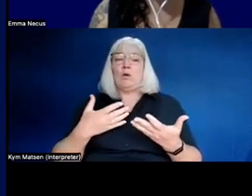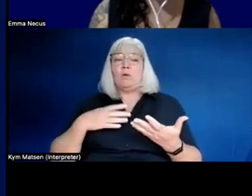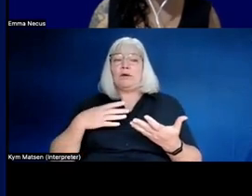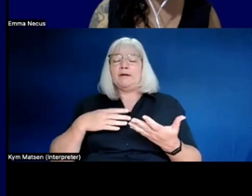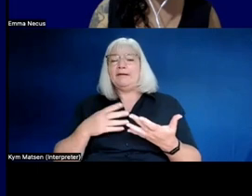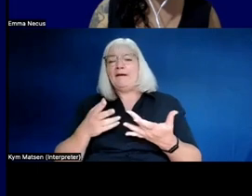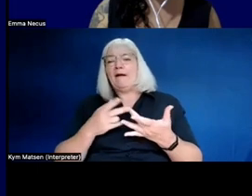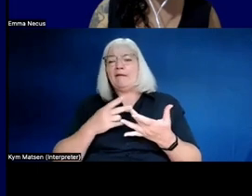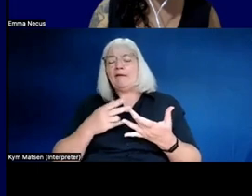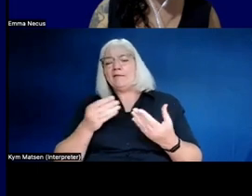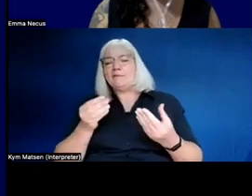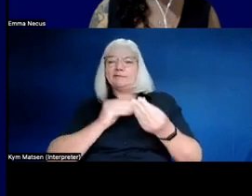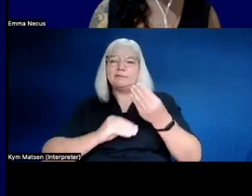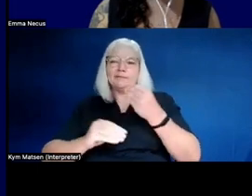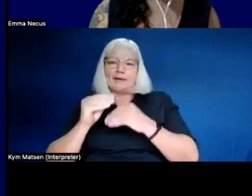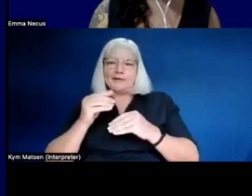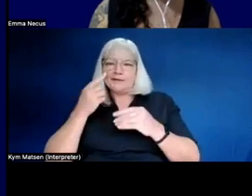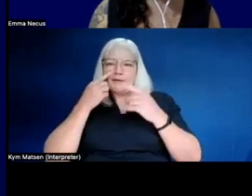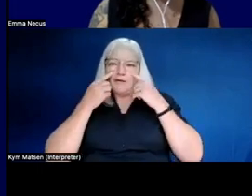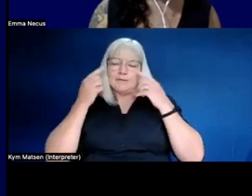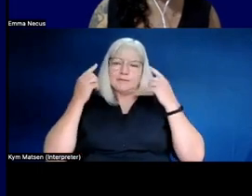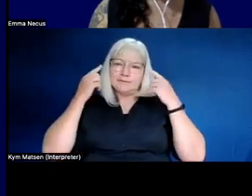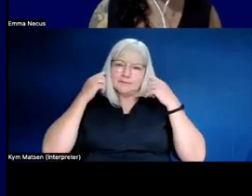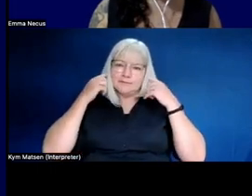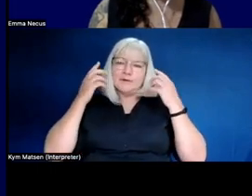hearing being absent?